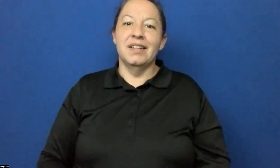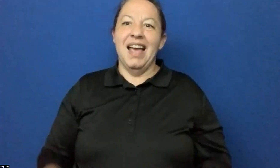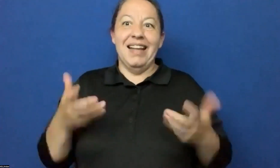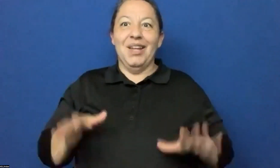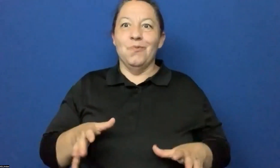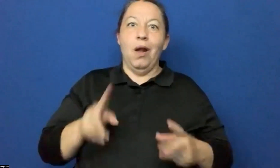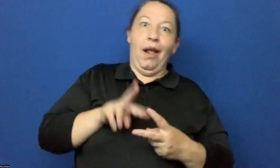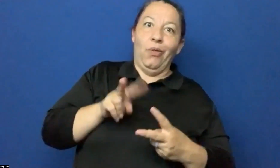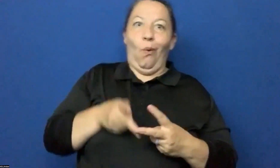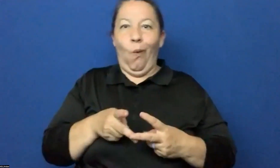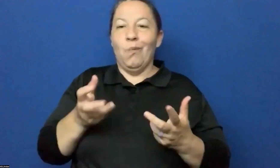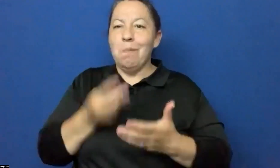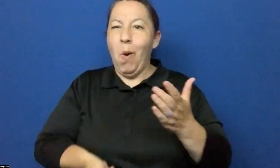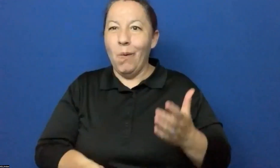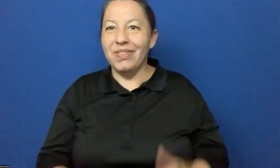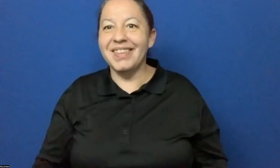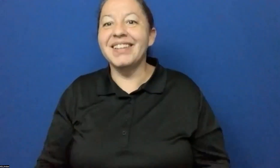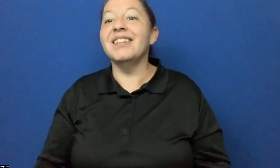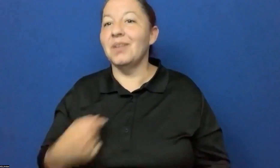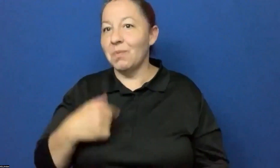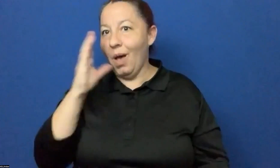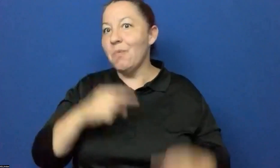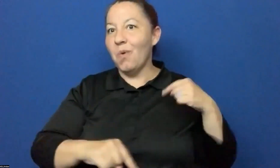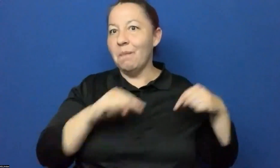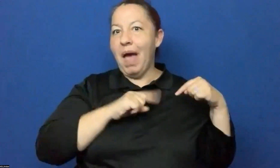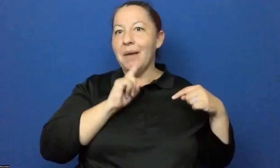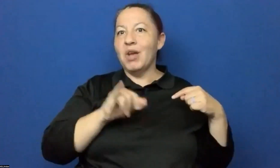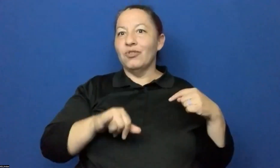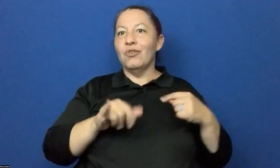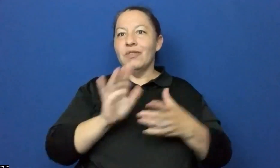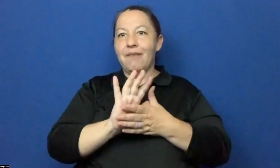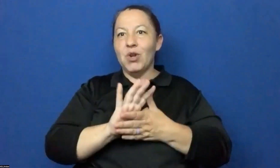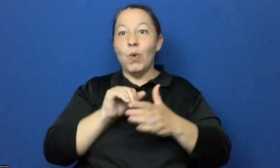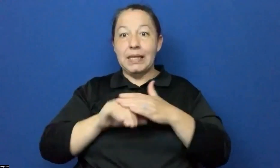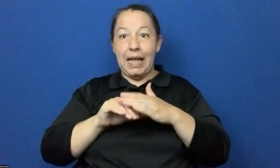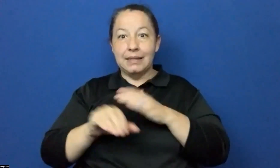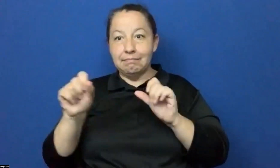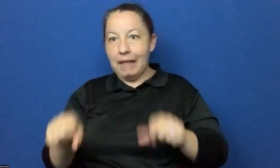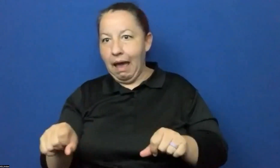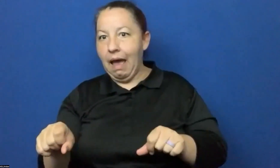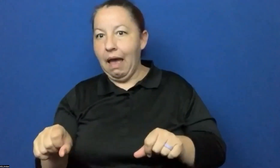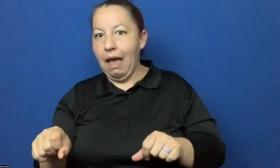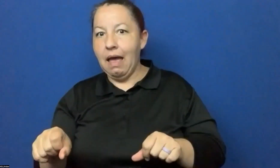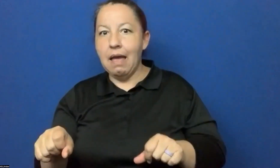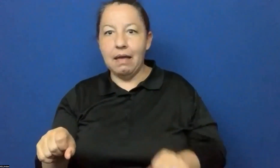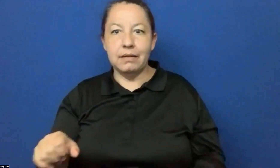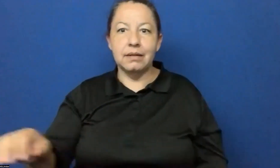I will go back and make sure that that video is accessible to folks. I see your link in there,